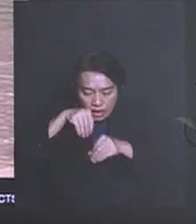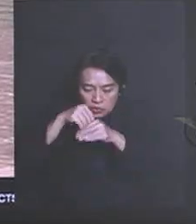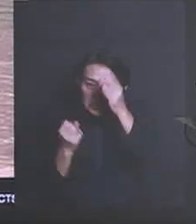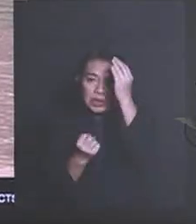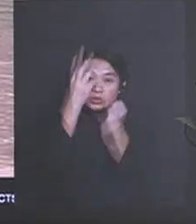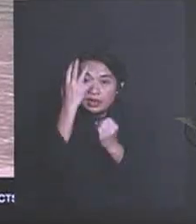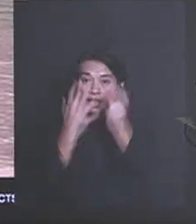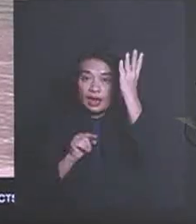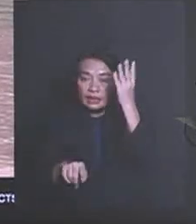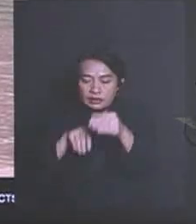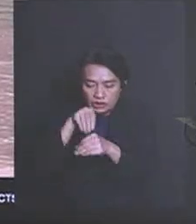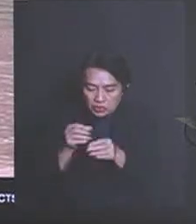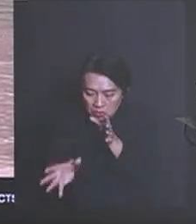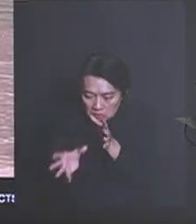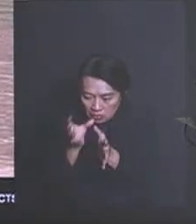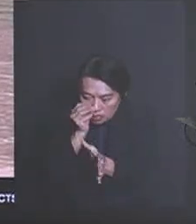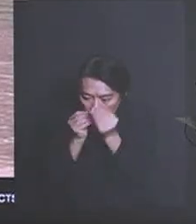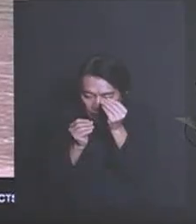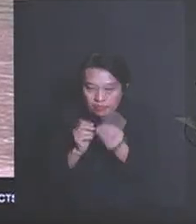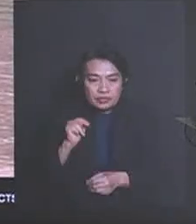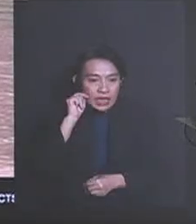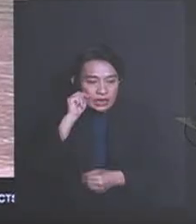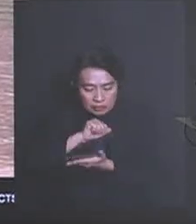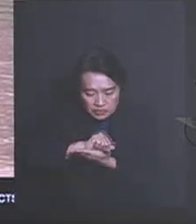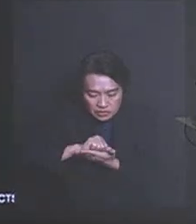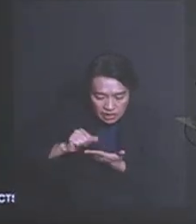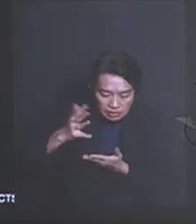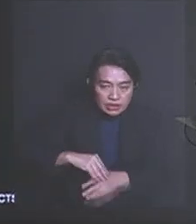without clean water or electricity.